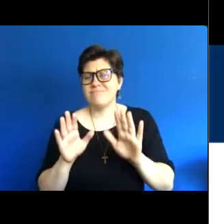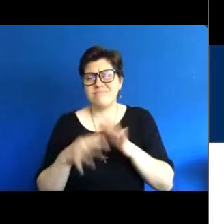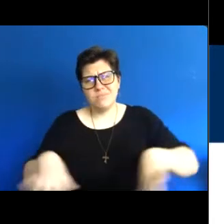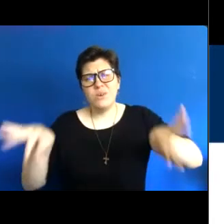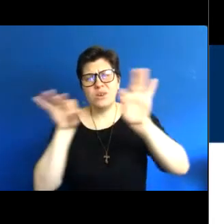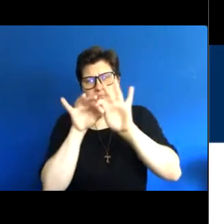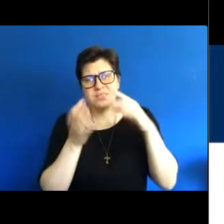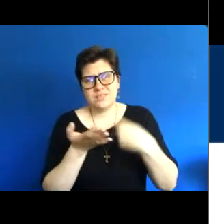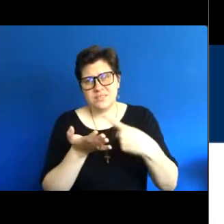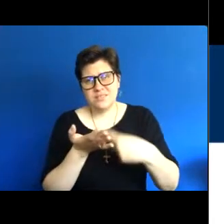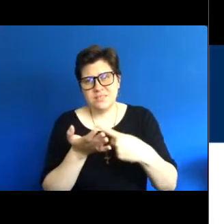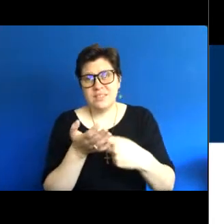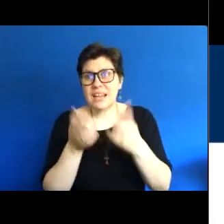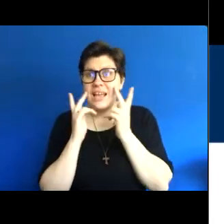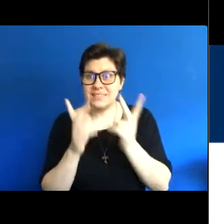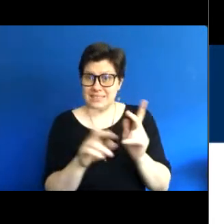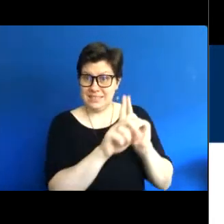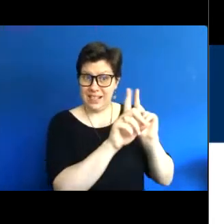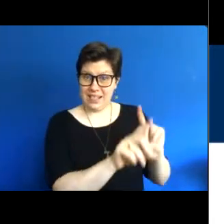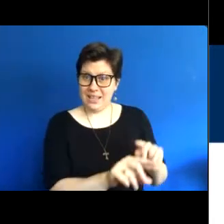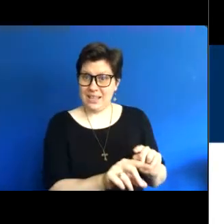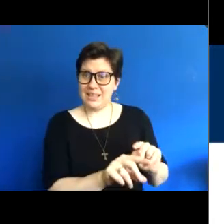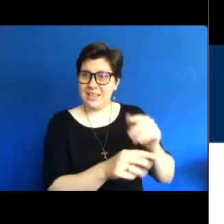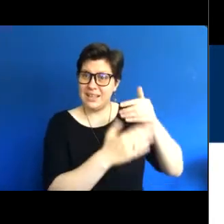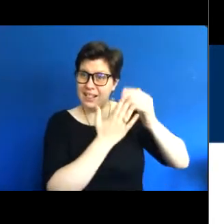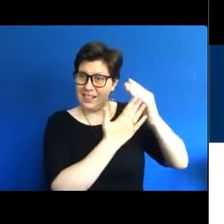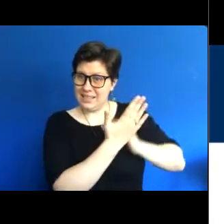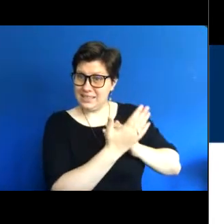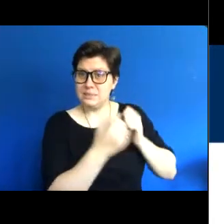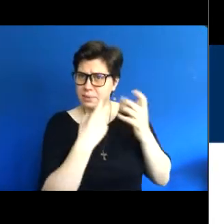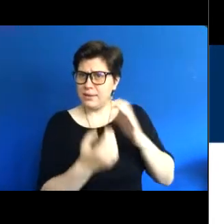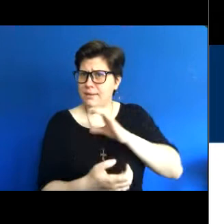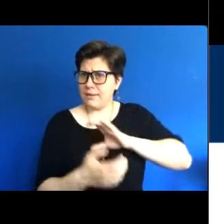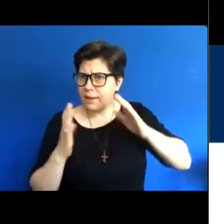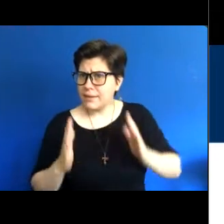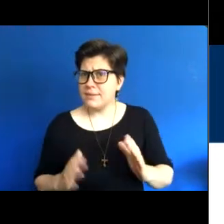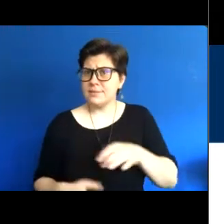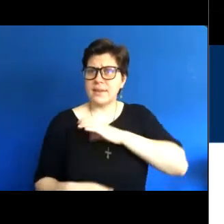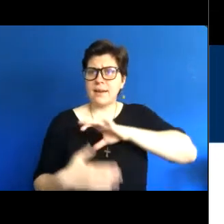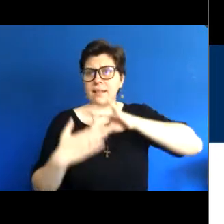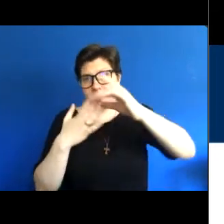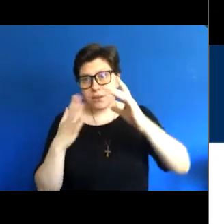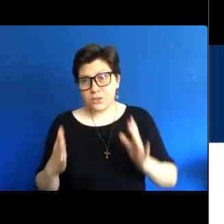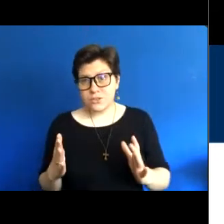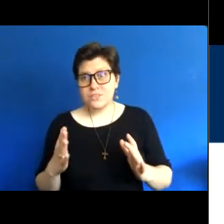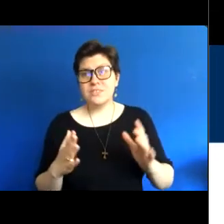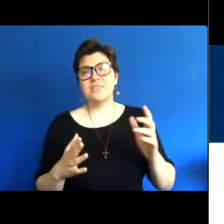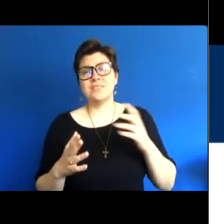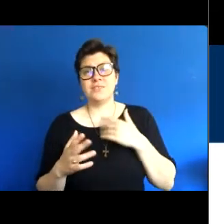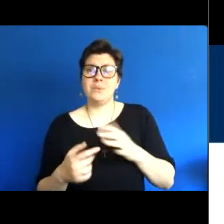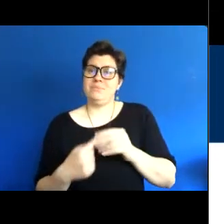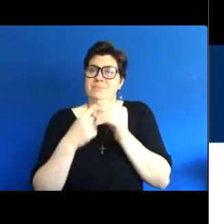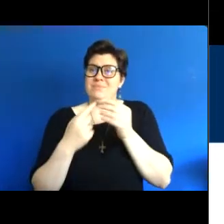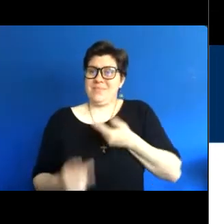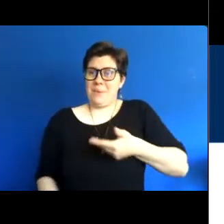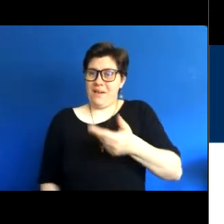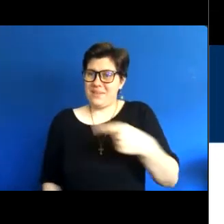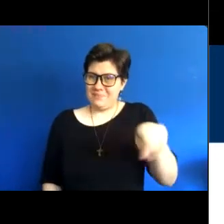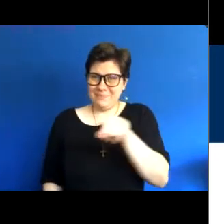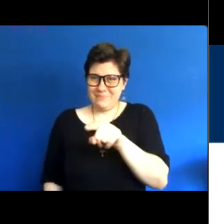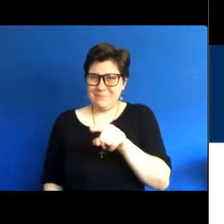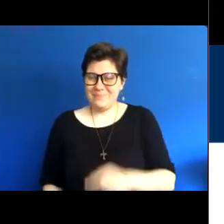conversation. I see from the attendee list, many of us are catechists, many of us are catechetical leaders. And so I give you all a special welcome for joining